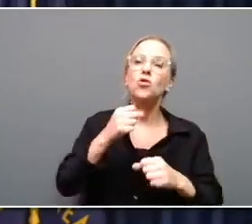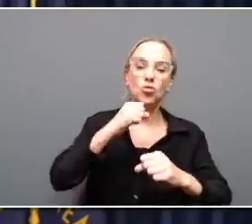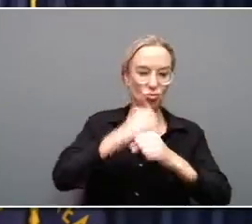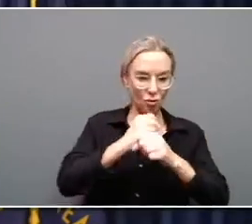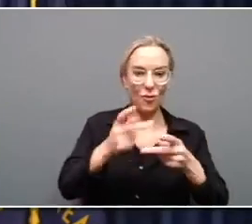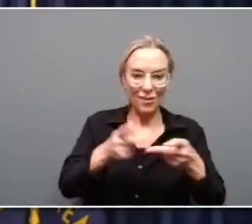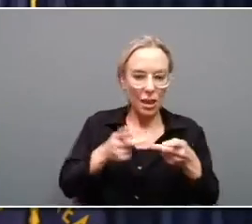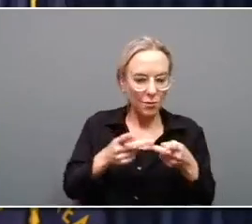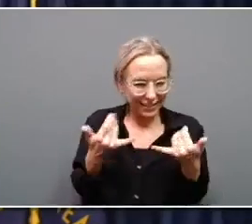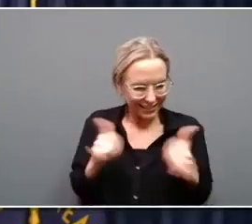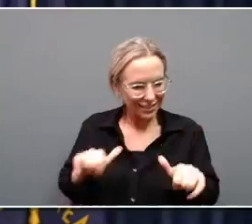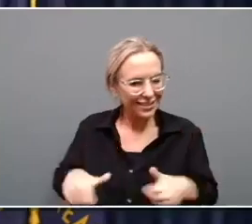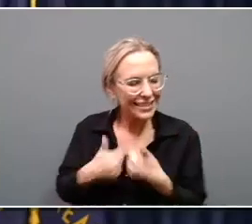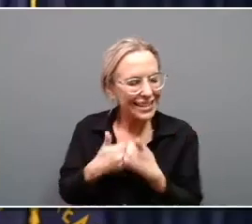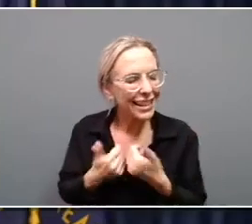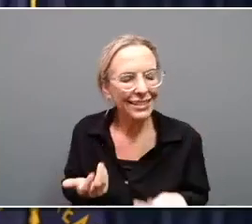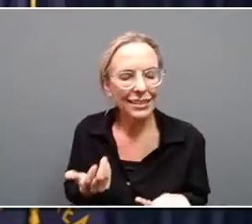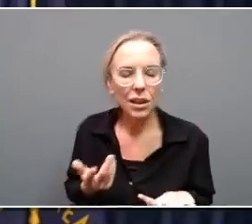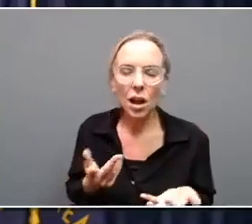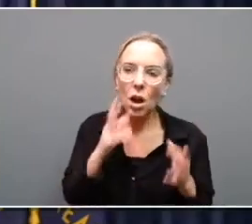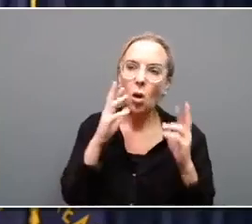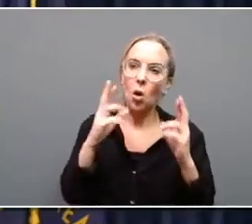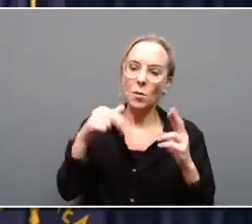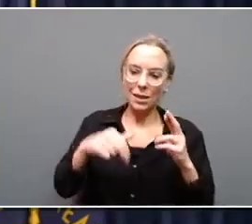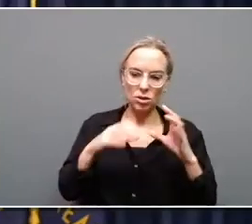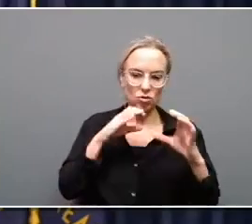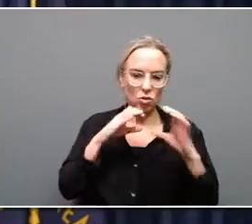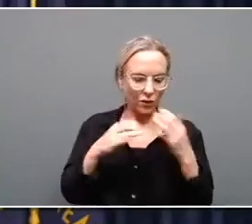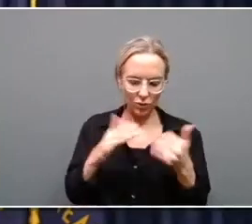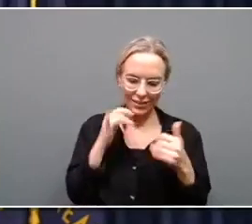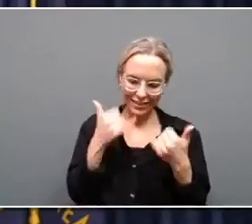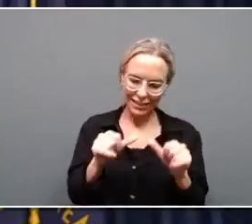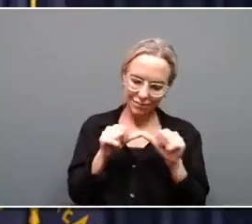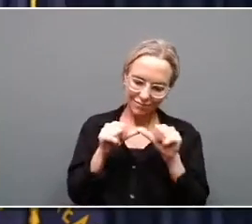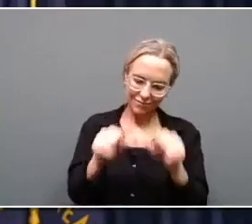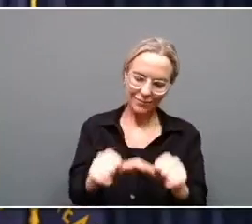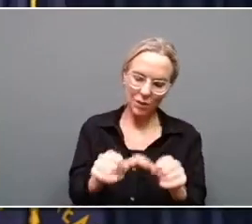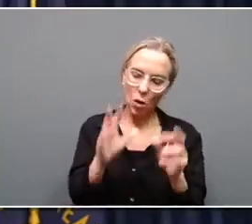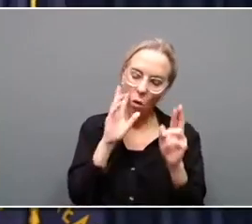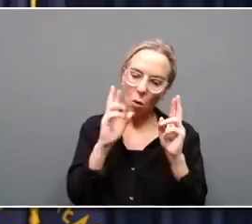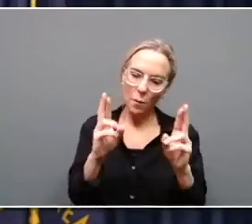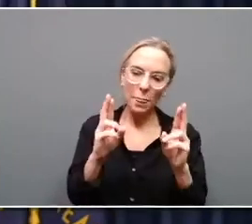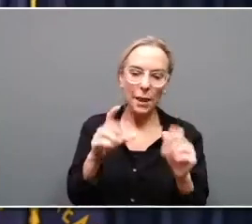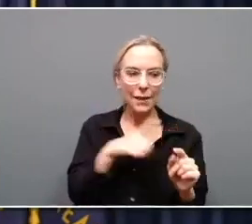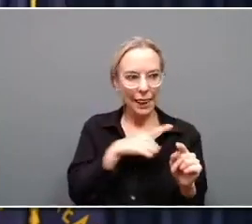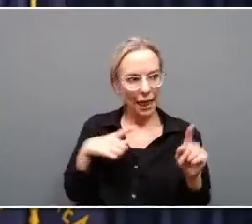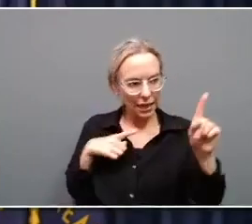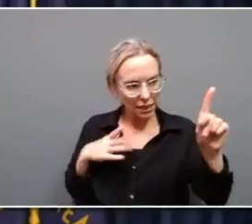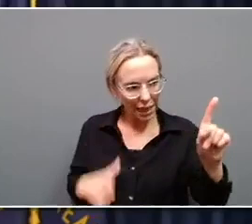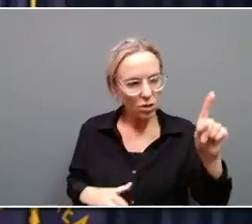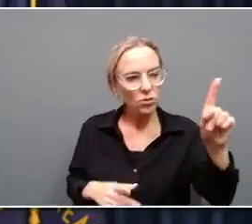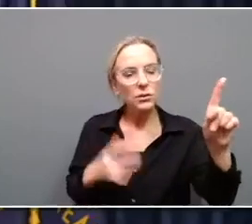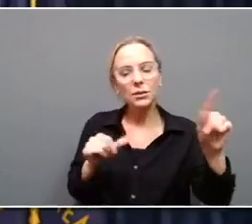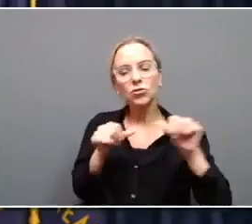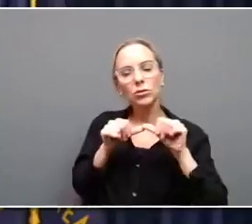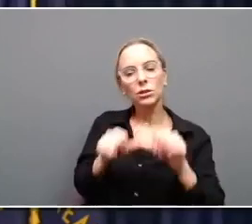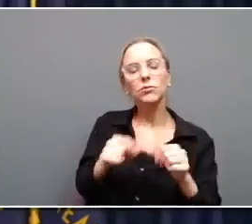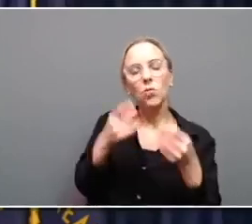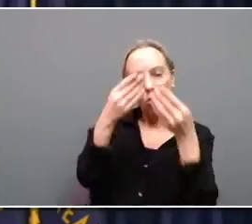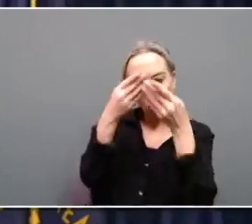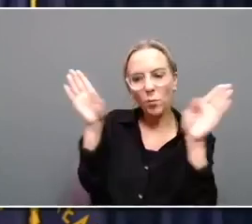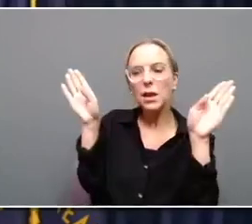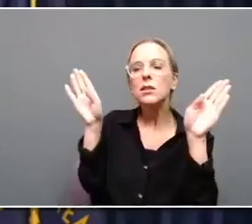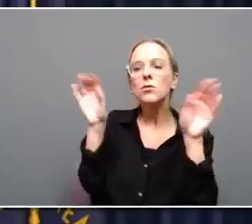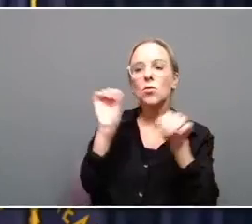I hope these conversations are ongoing. I hope that legislators will continue to have an open mind as we work through them.